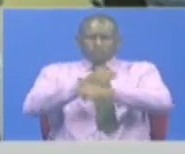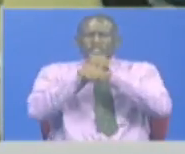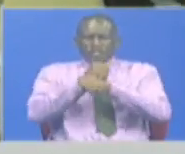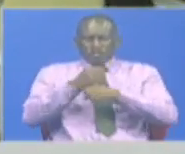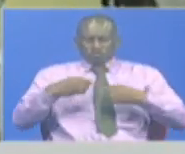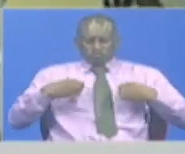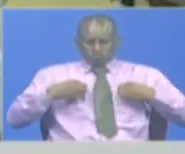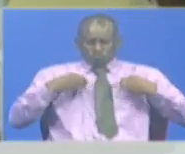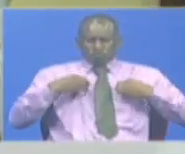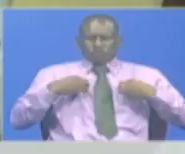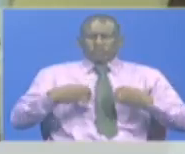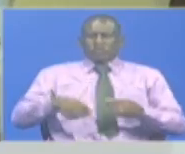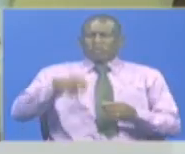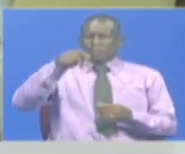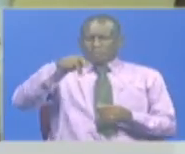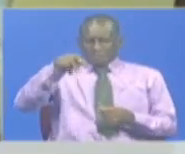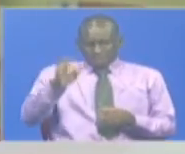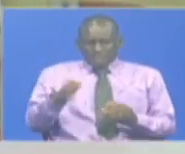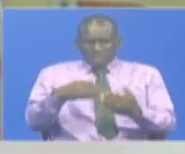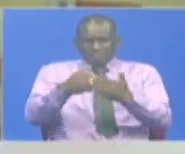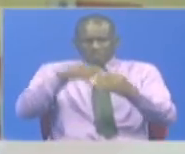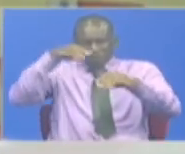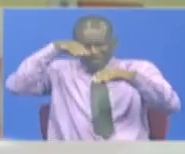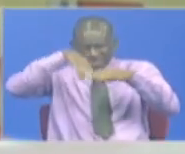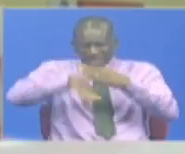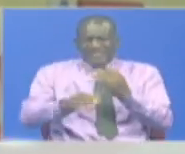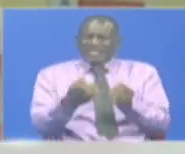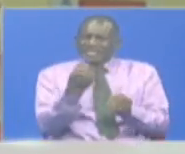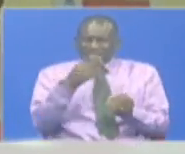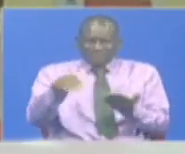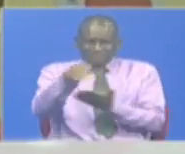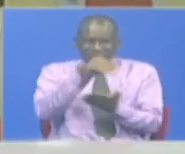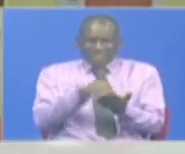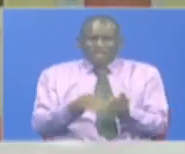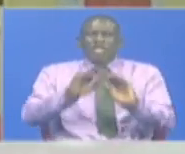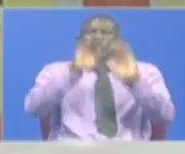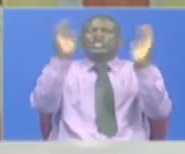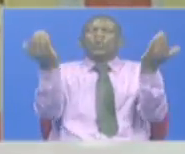proceeding to the isolation and treatment centers. The world is battling an enemy